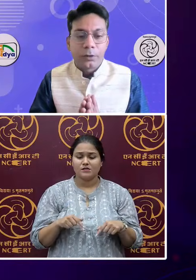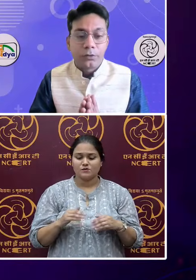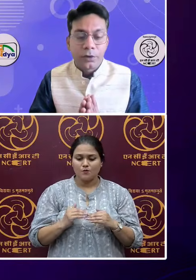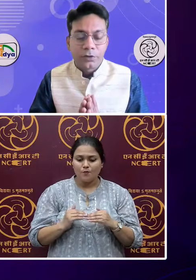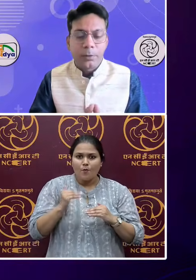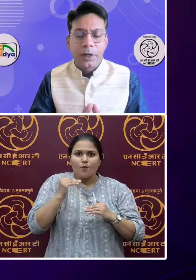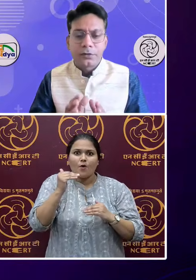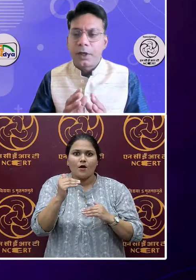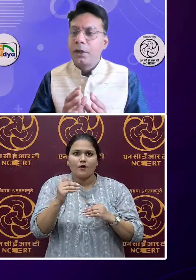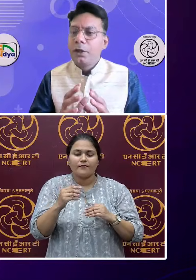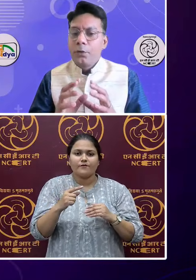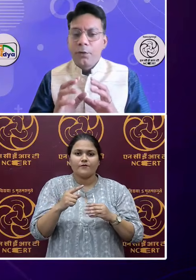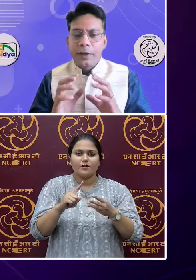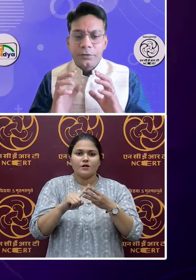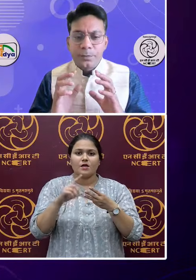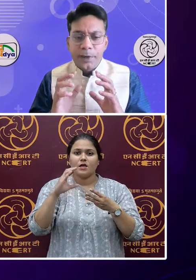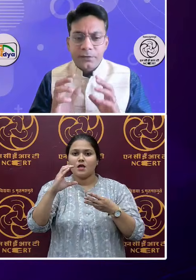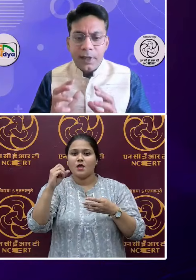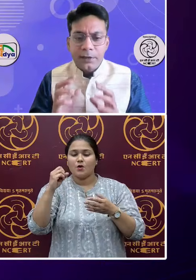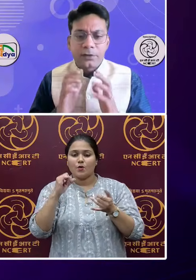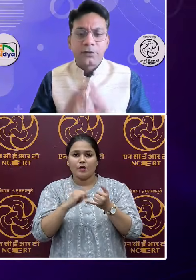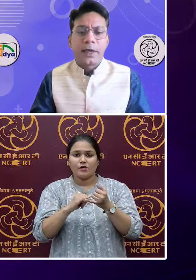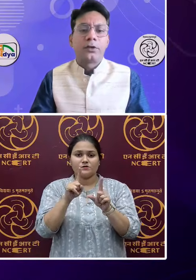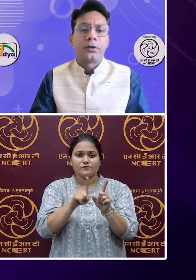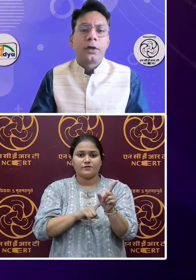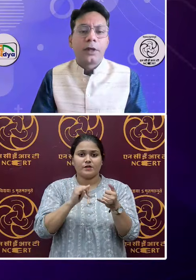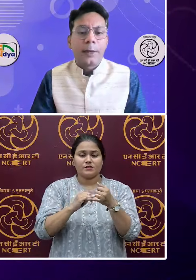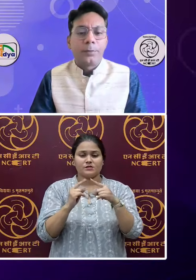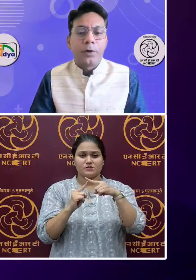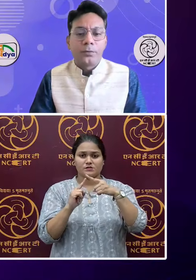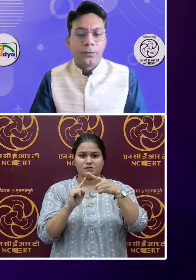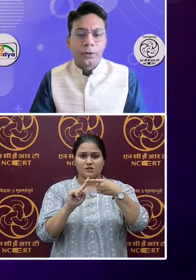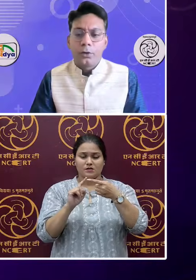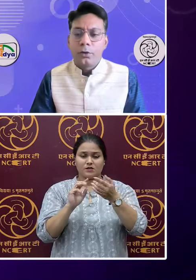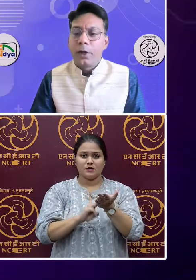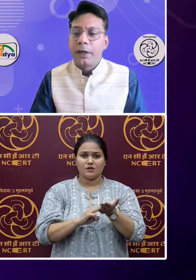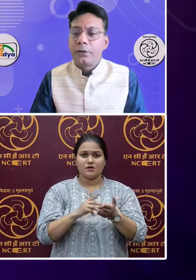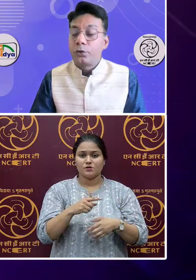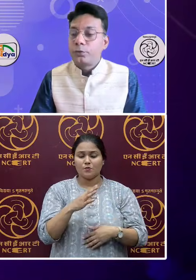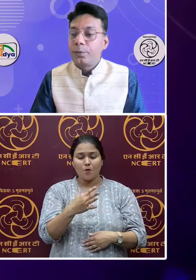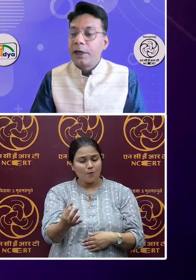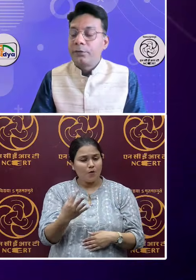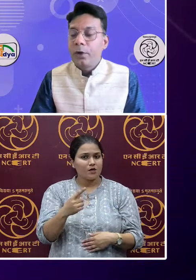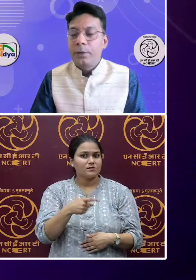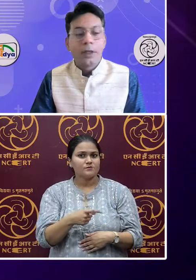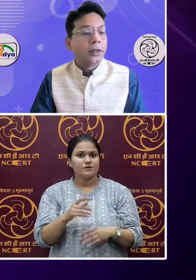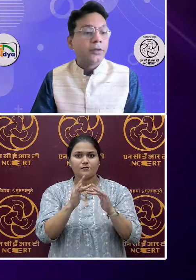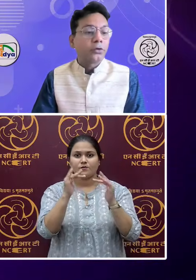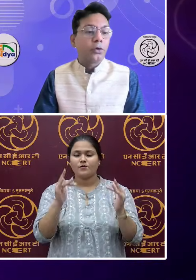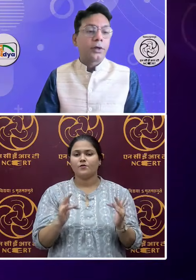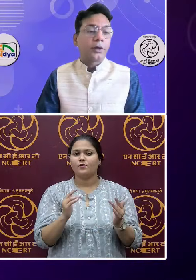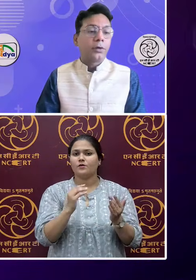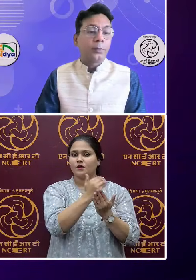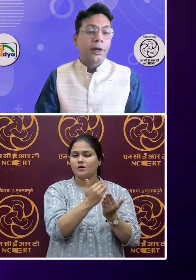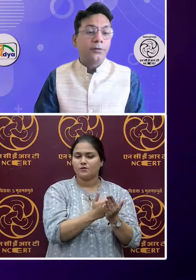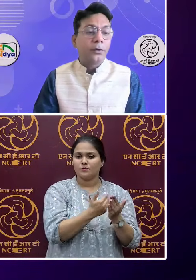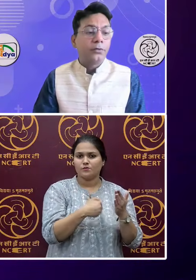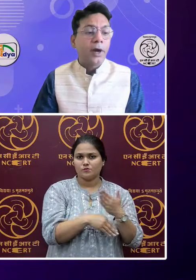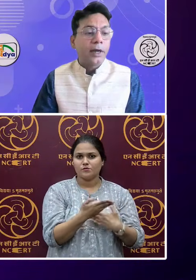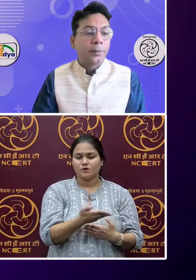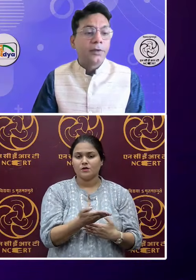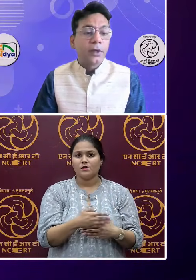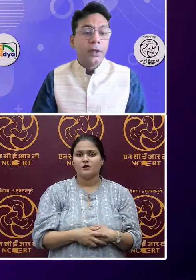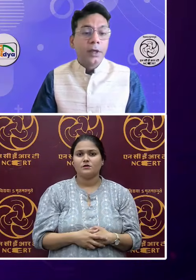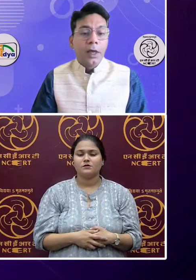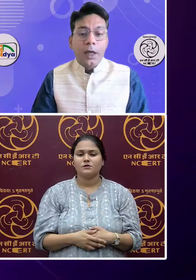of ecosystem. It's a very specialized type of online course platform. In this course platform,